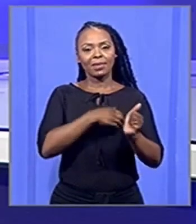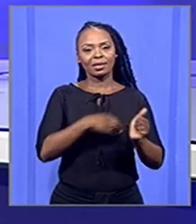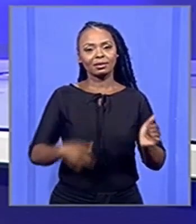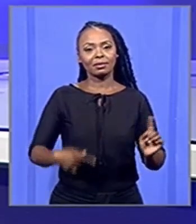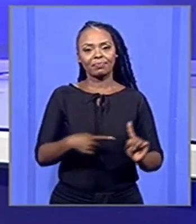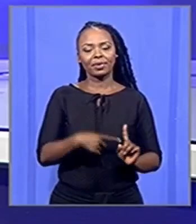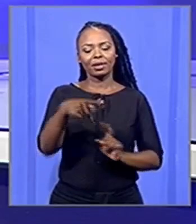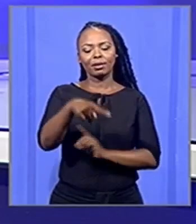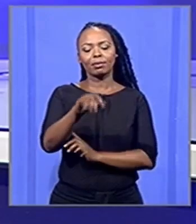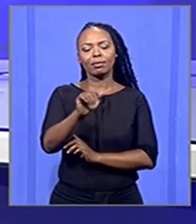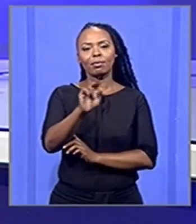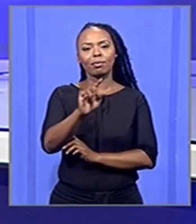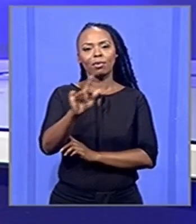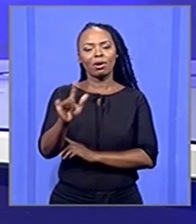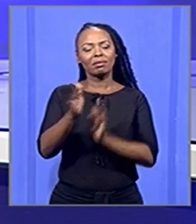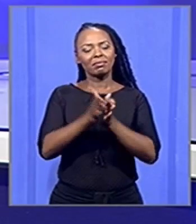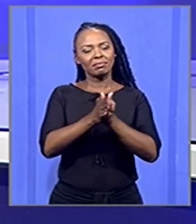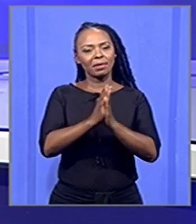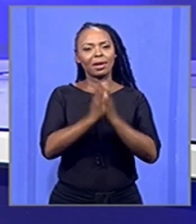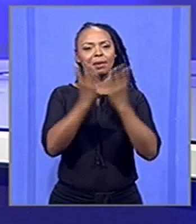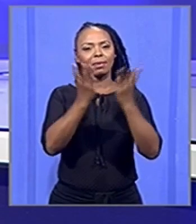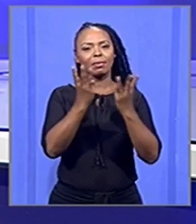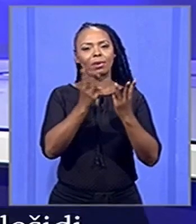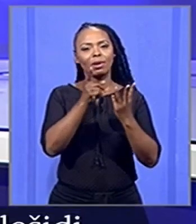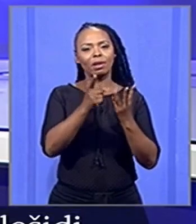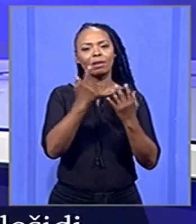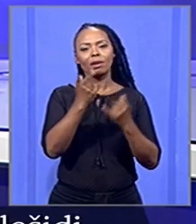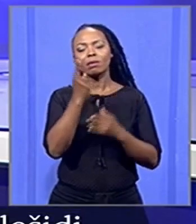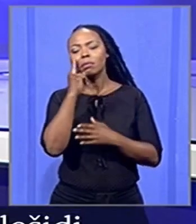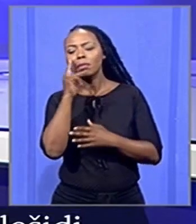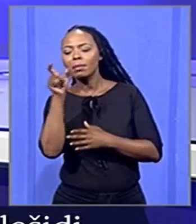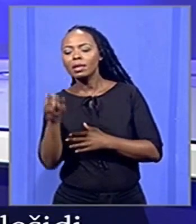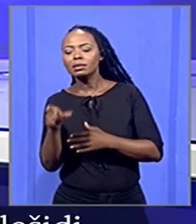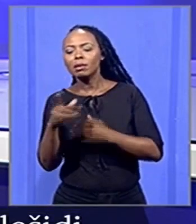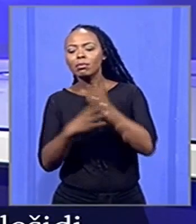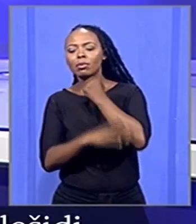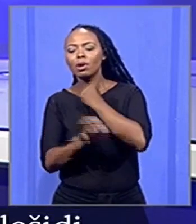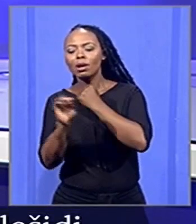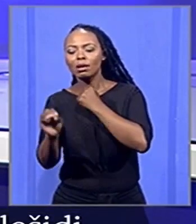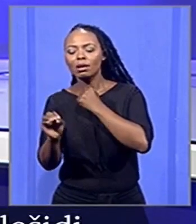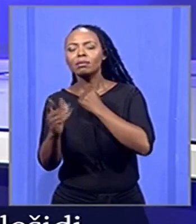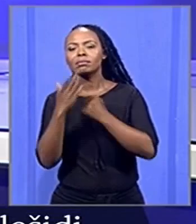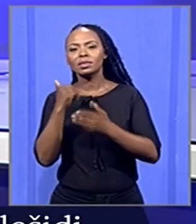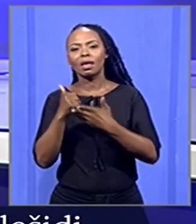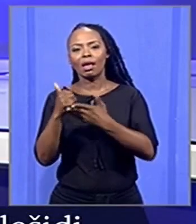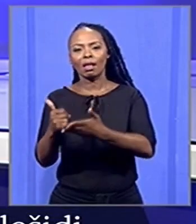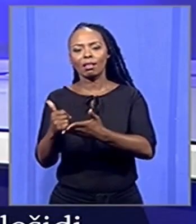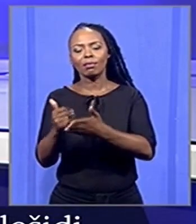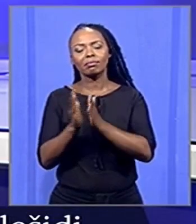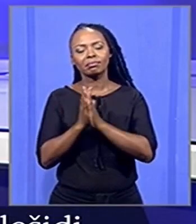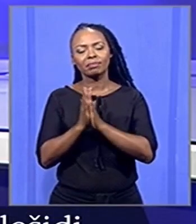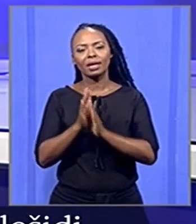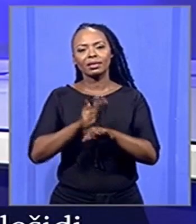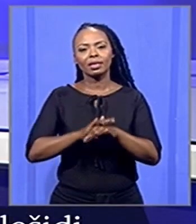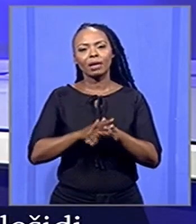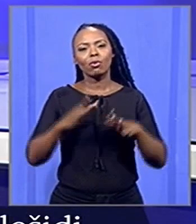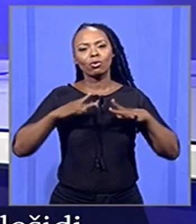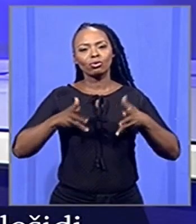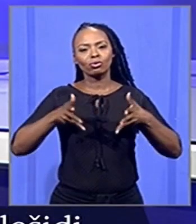Paul Mashatile o dirile boipiletšo go setšhaba go thuša bao ba topago tša fase ka nako ye ya sehla se sa maikhutšo